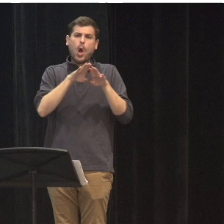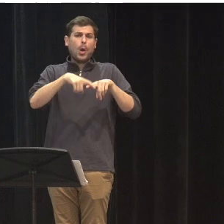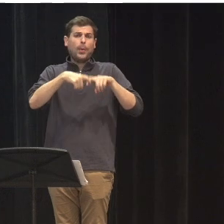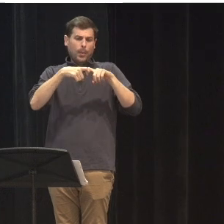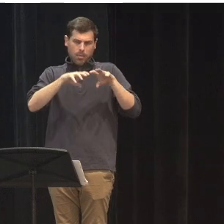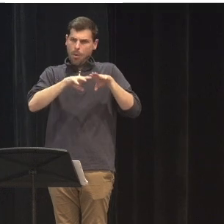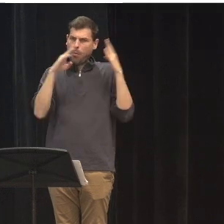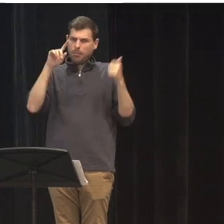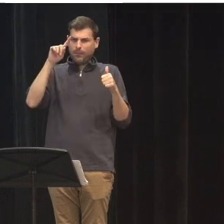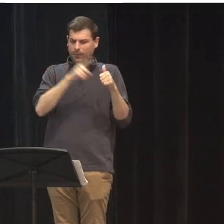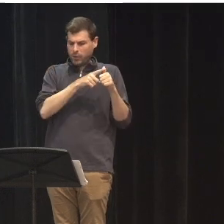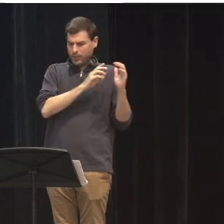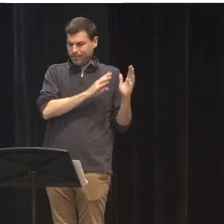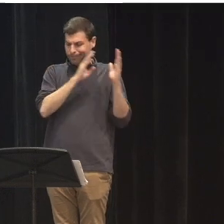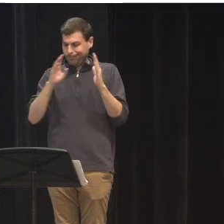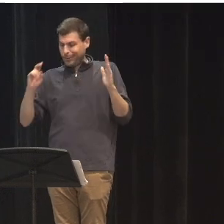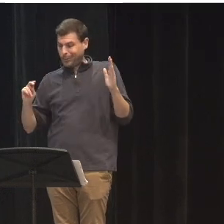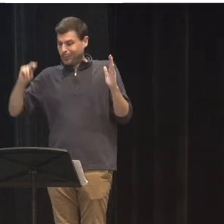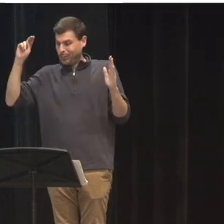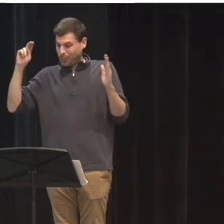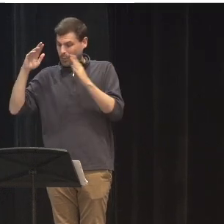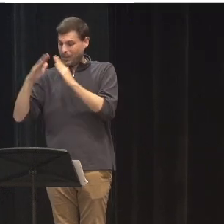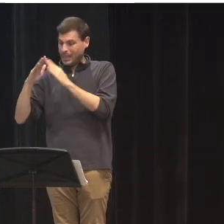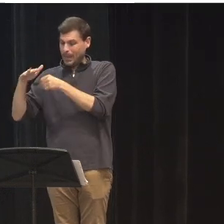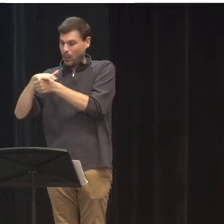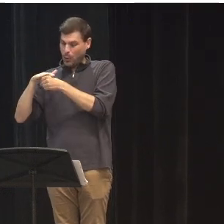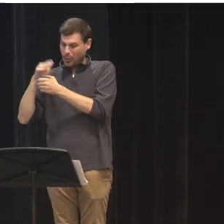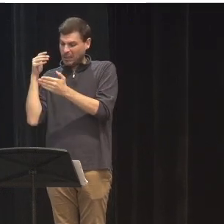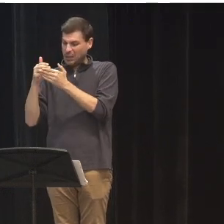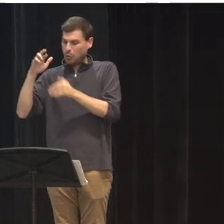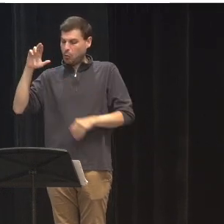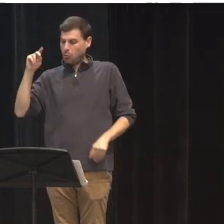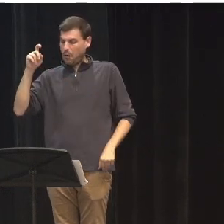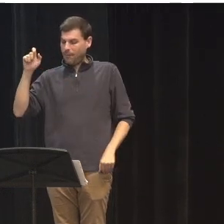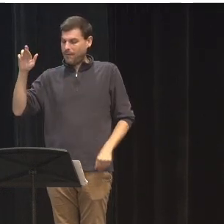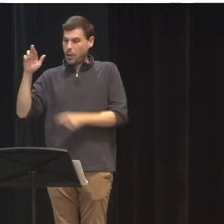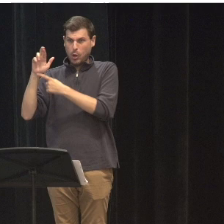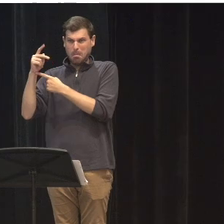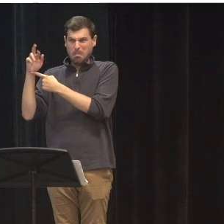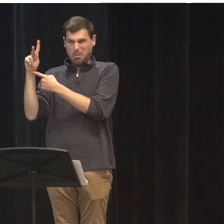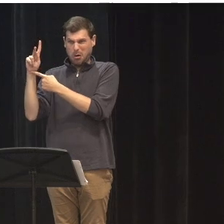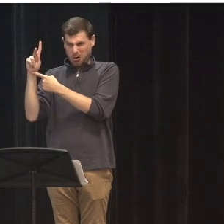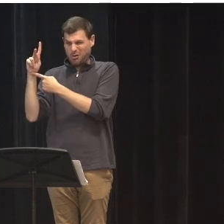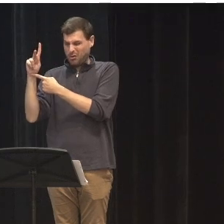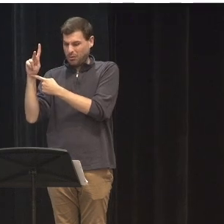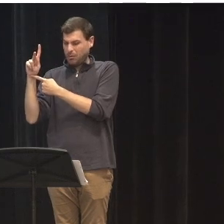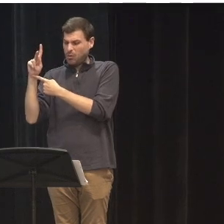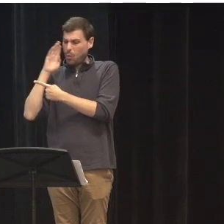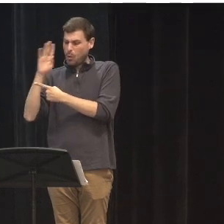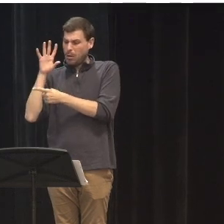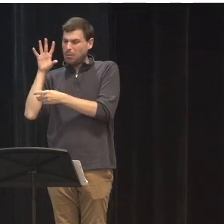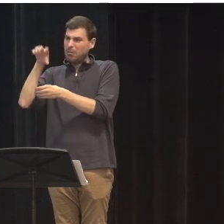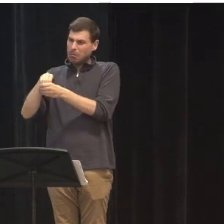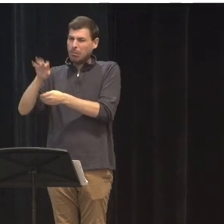that's balanced with the north neighborhoods along the edge of Rockefeller Park And I should say that Rockefeller Park won't be impacted, but the